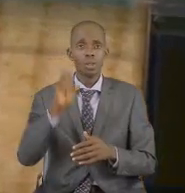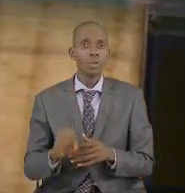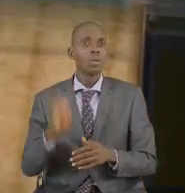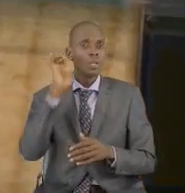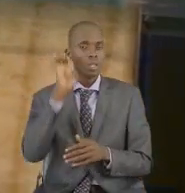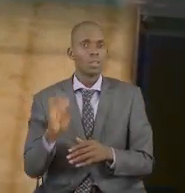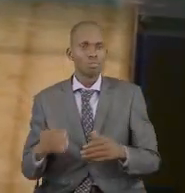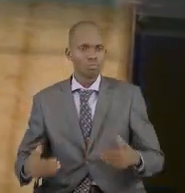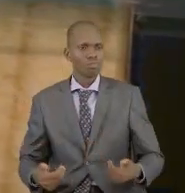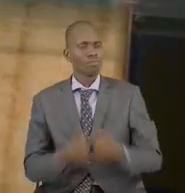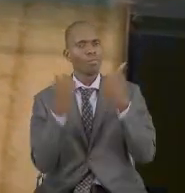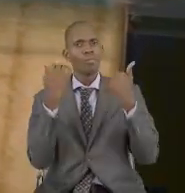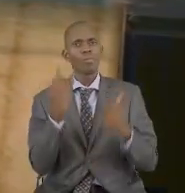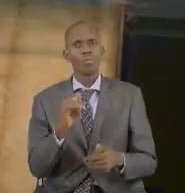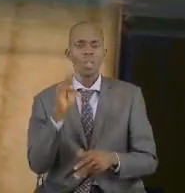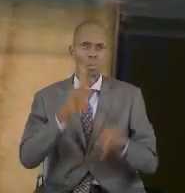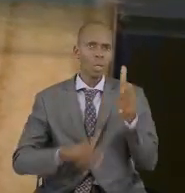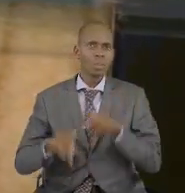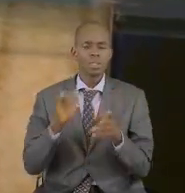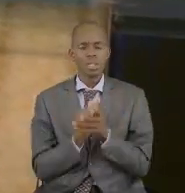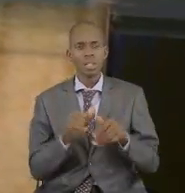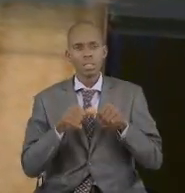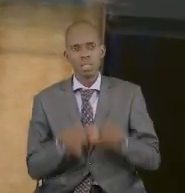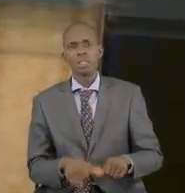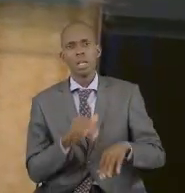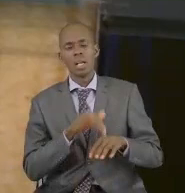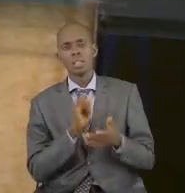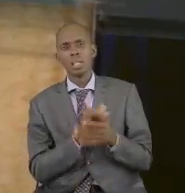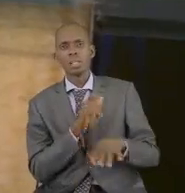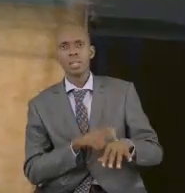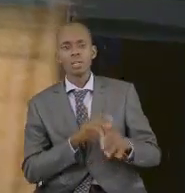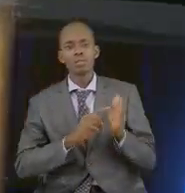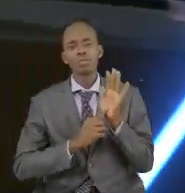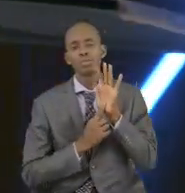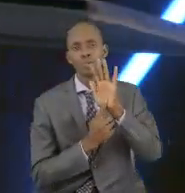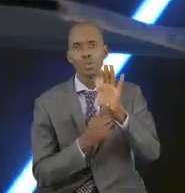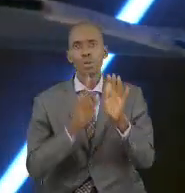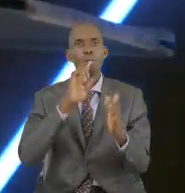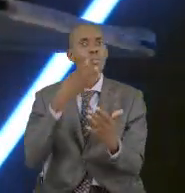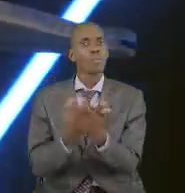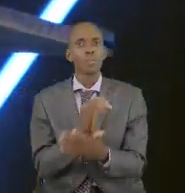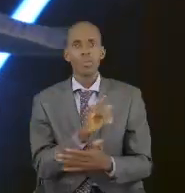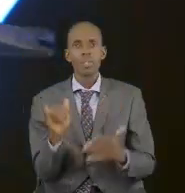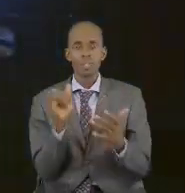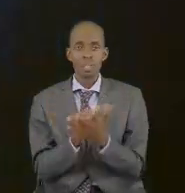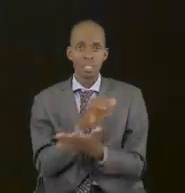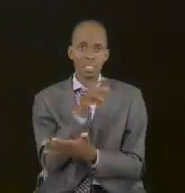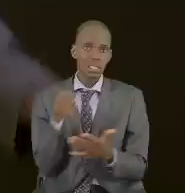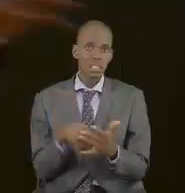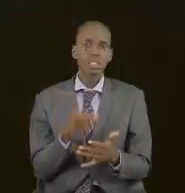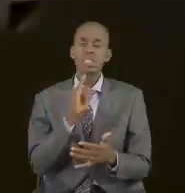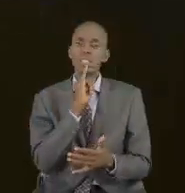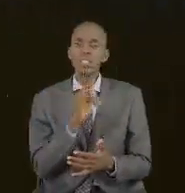Jews which dwelt at Damascus, proving that this is very